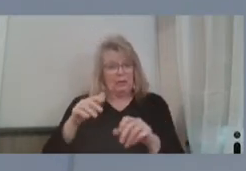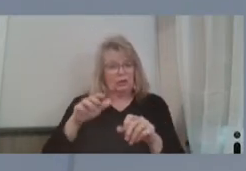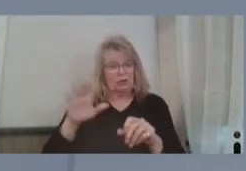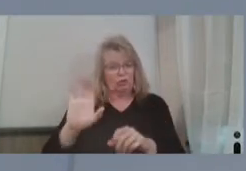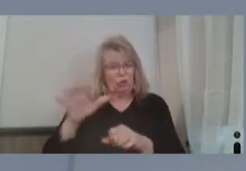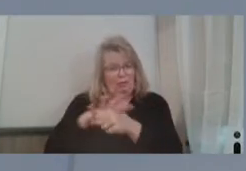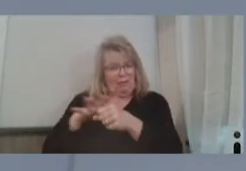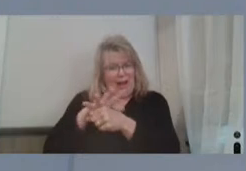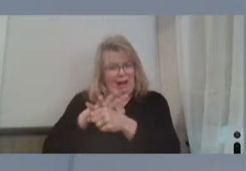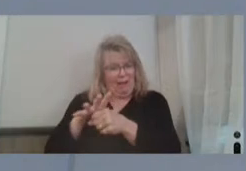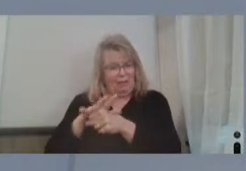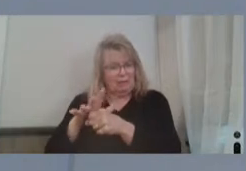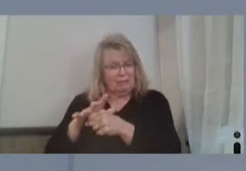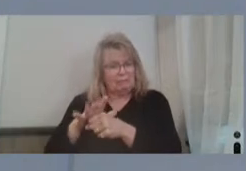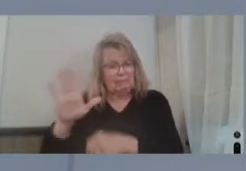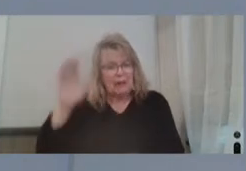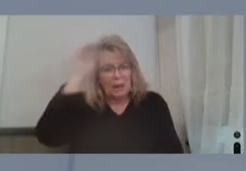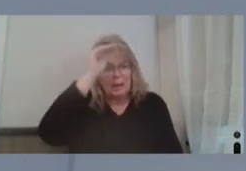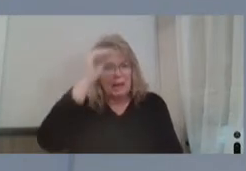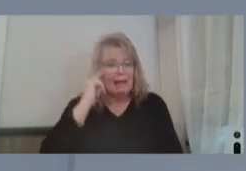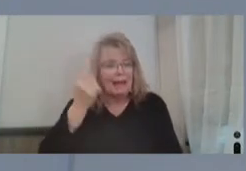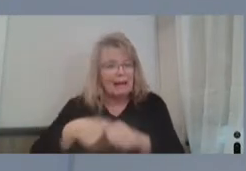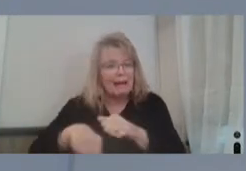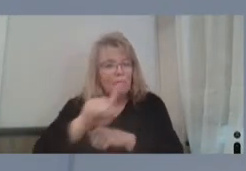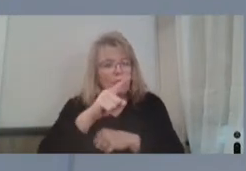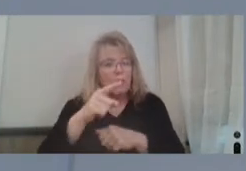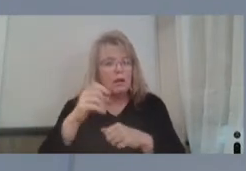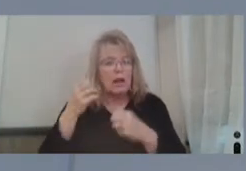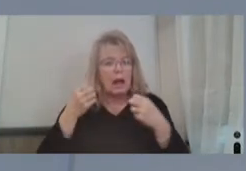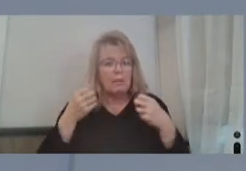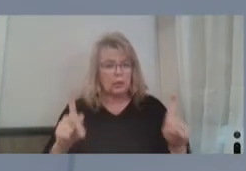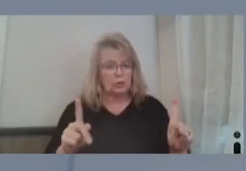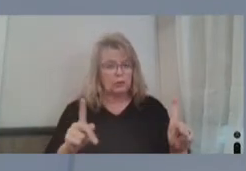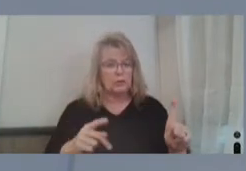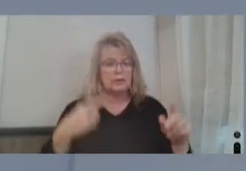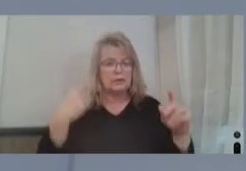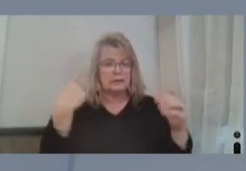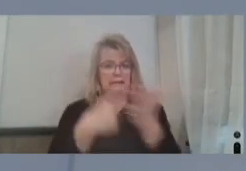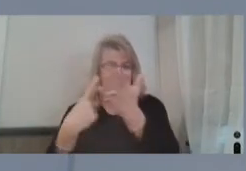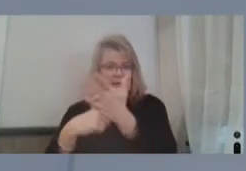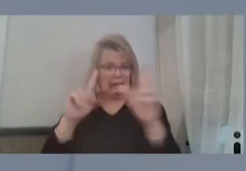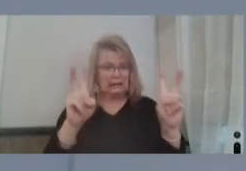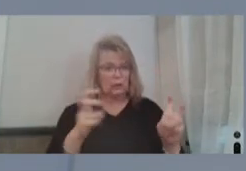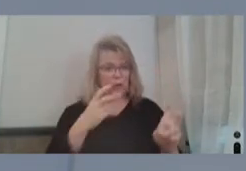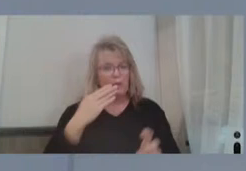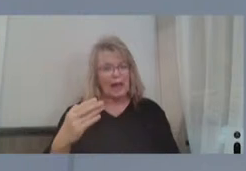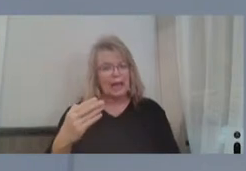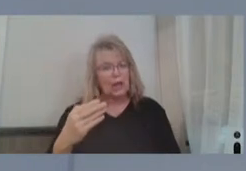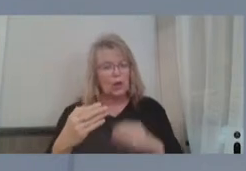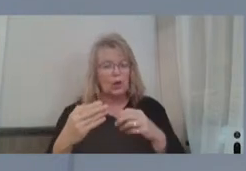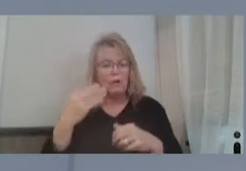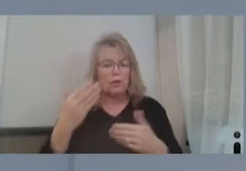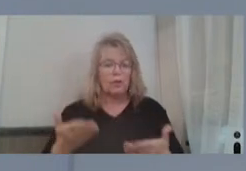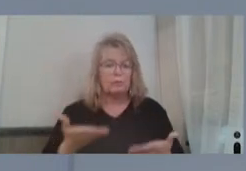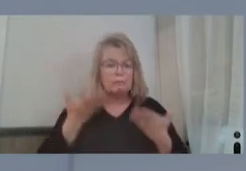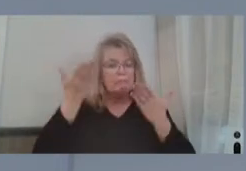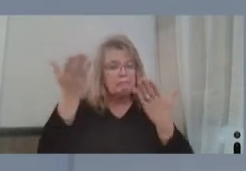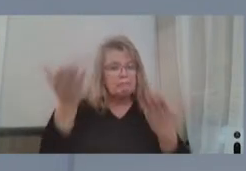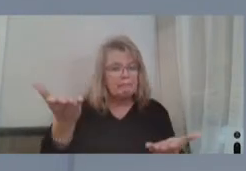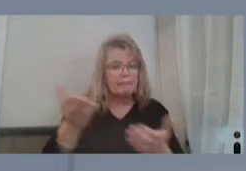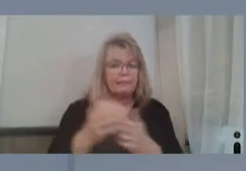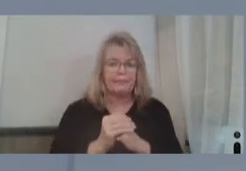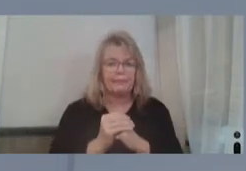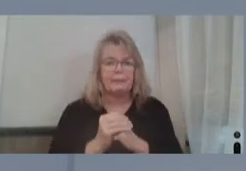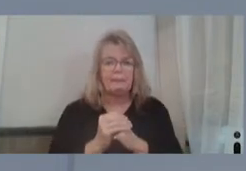All right. I think everyone has had an opportunity to speak to the issue. Thank you very much, Ms. Craig, for bringing this forward